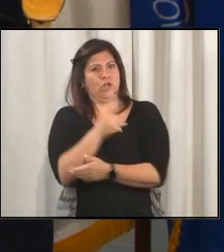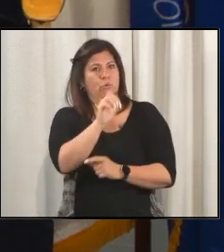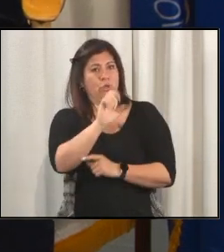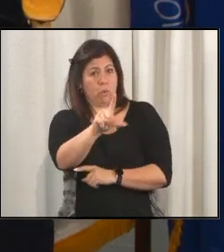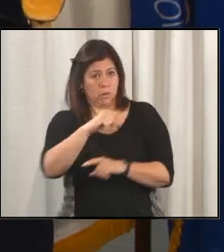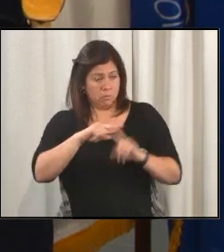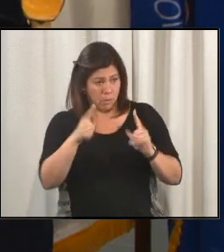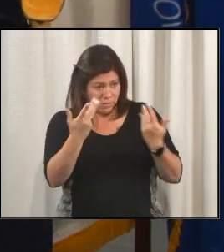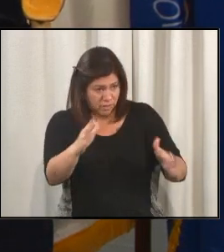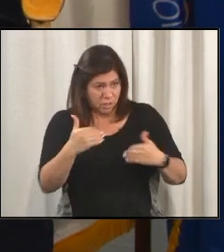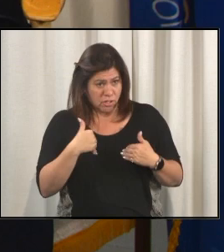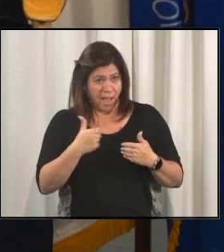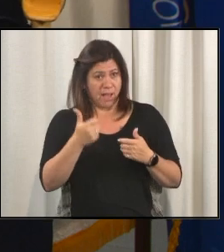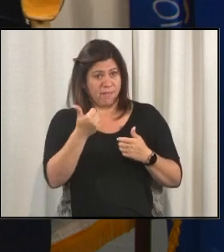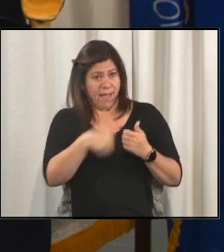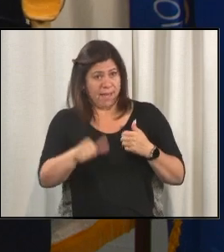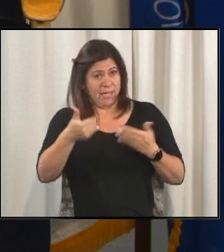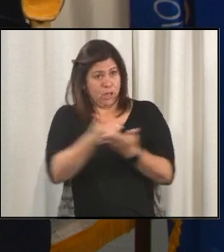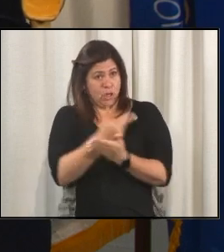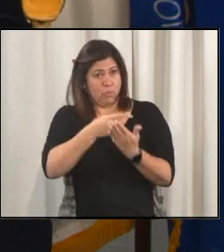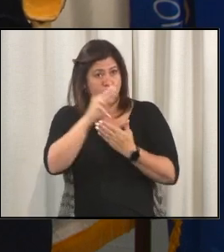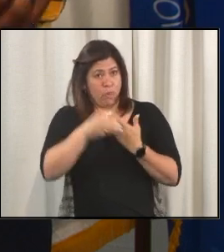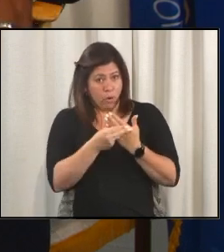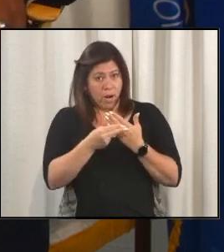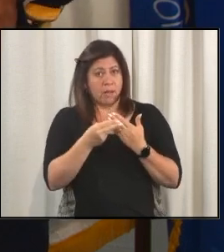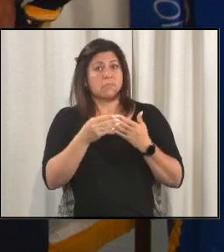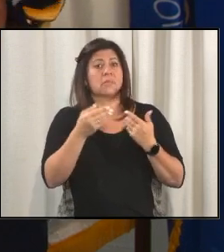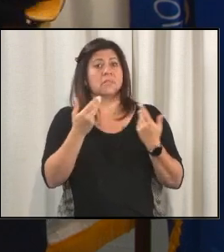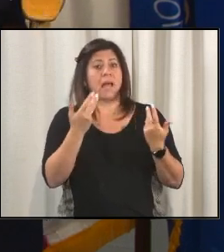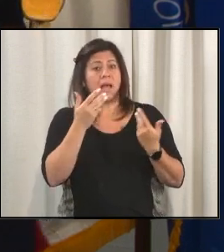programs? Talk a little bit about what else we have to help keep